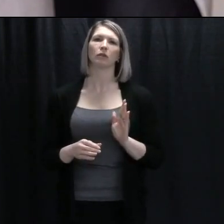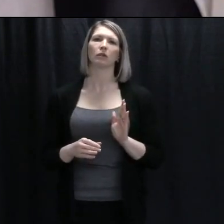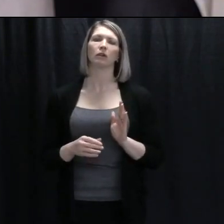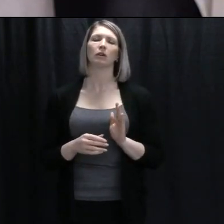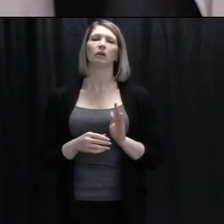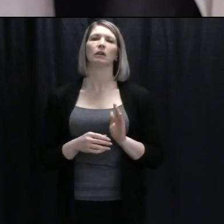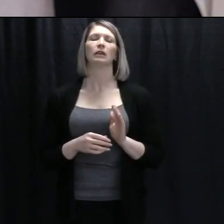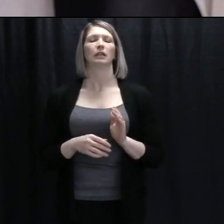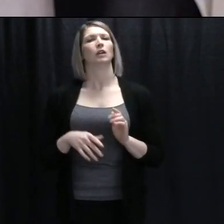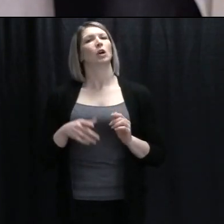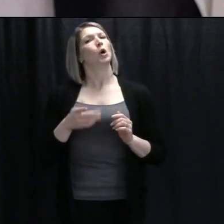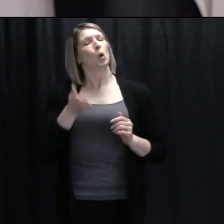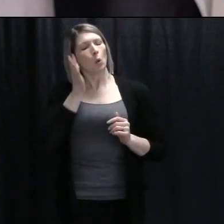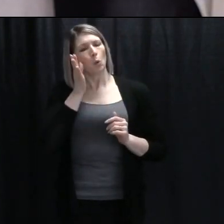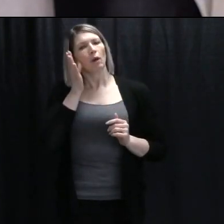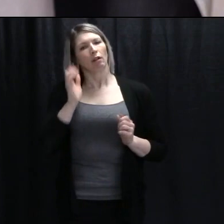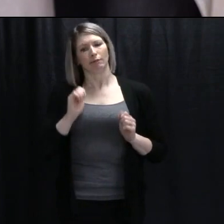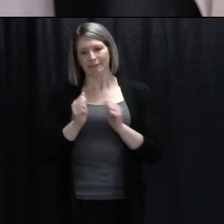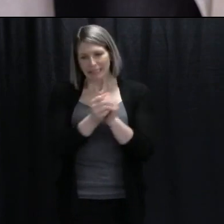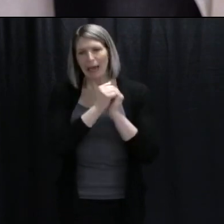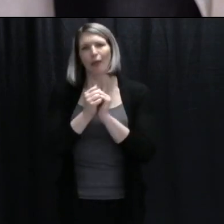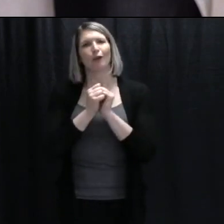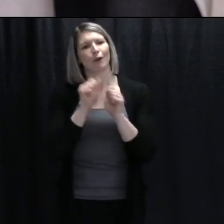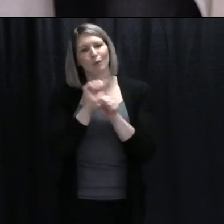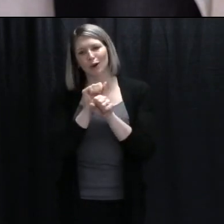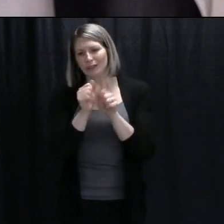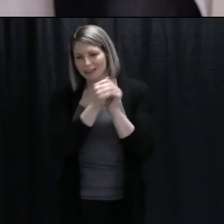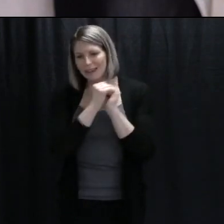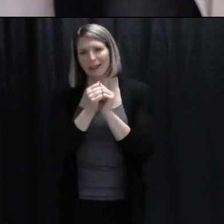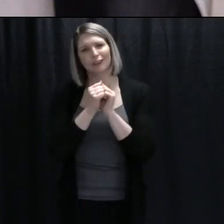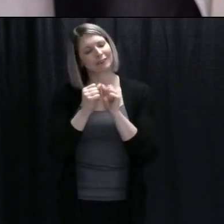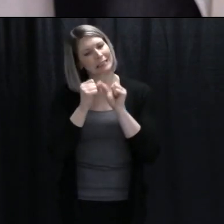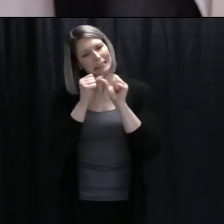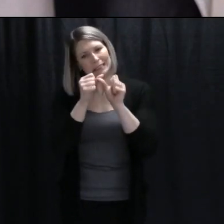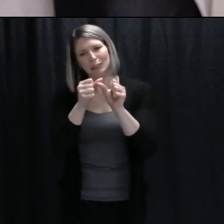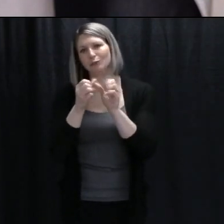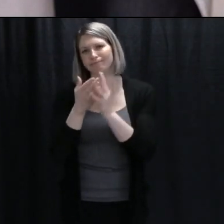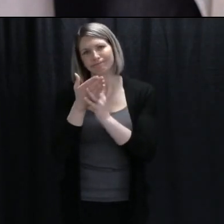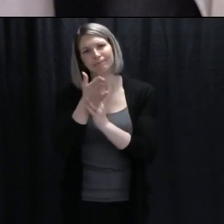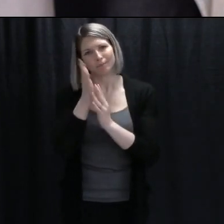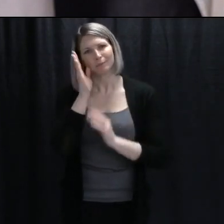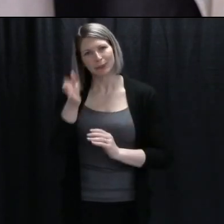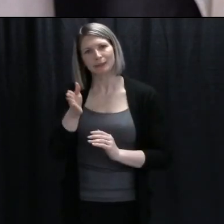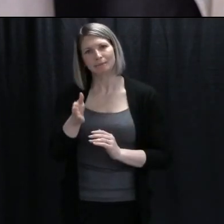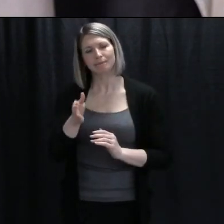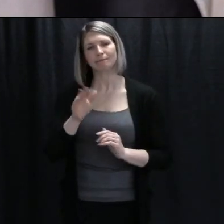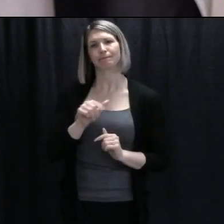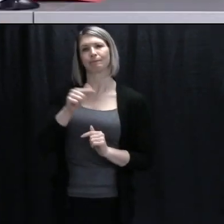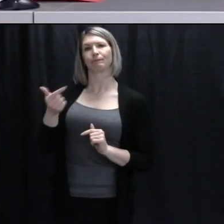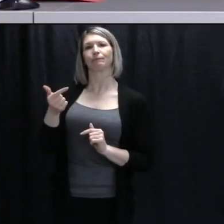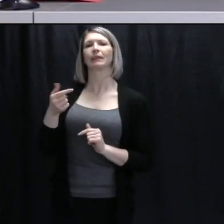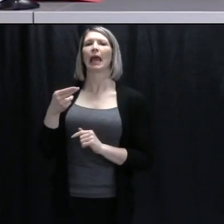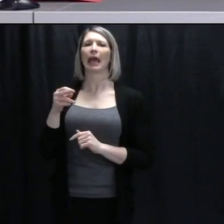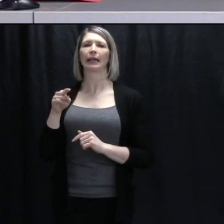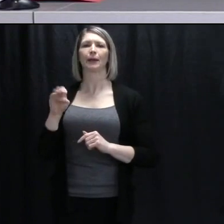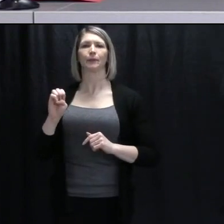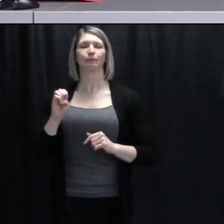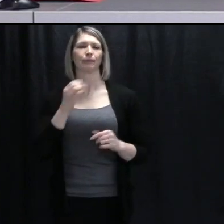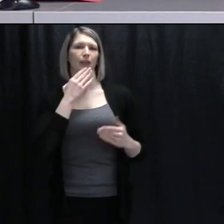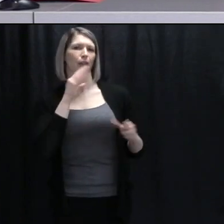this together. I will now pass it over to Minister Hagee for a few comments. Thank you very much,